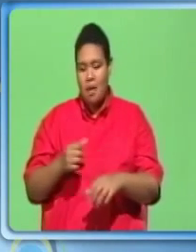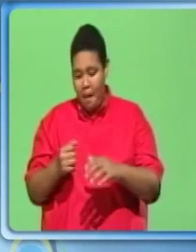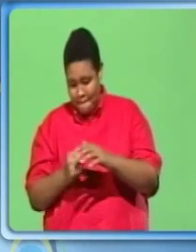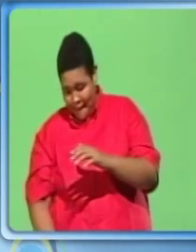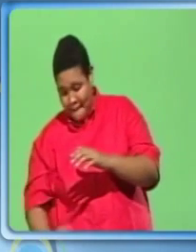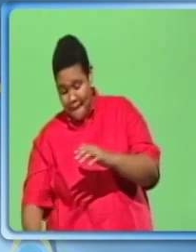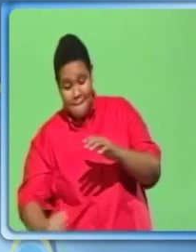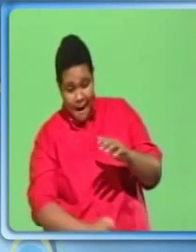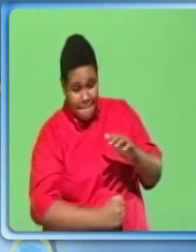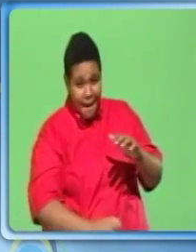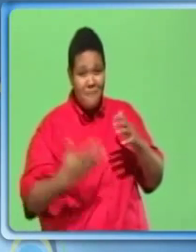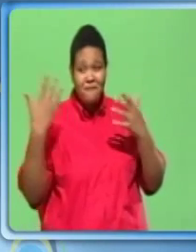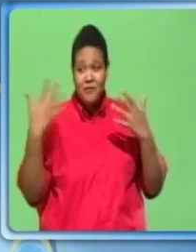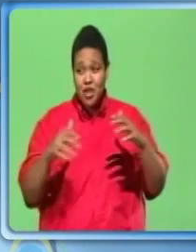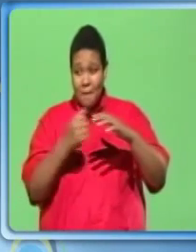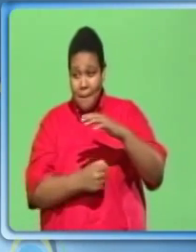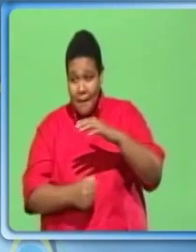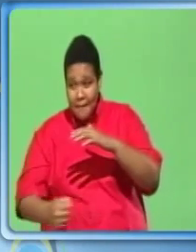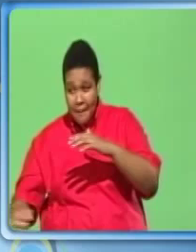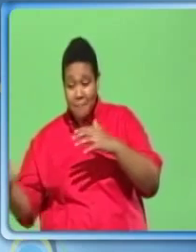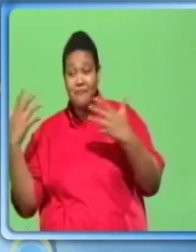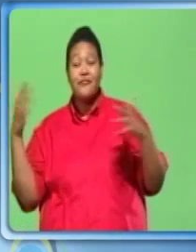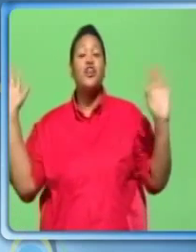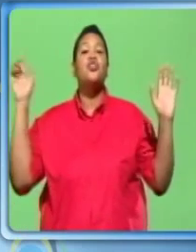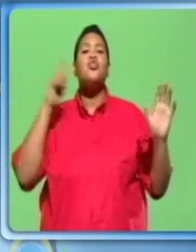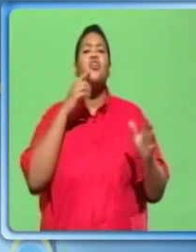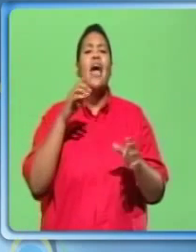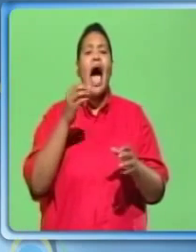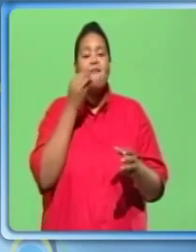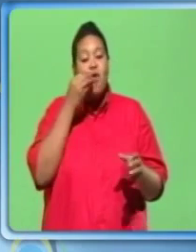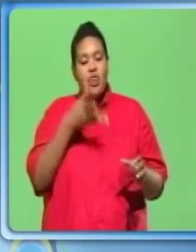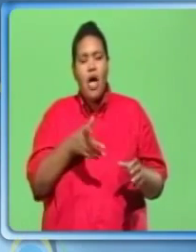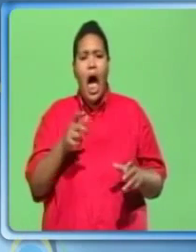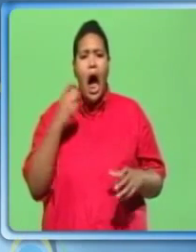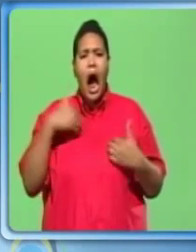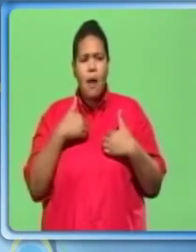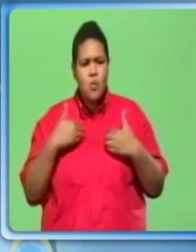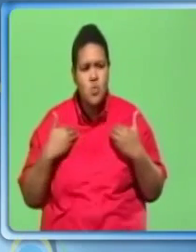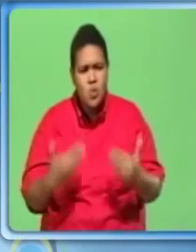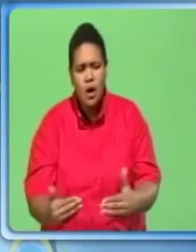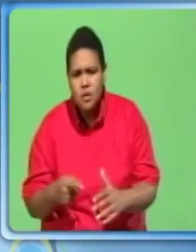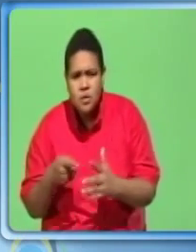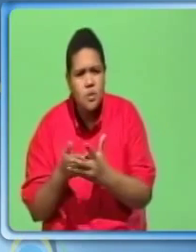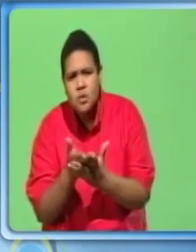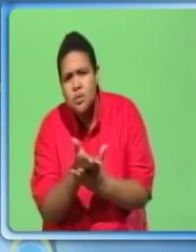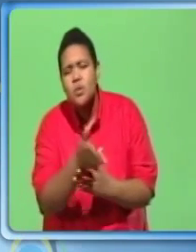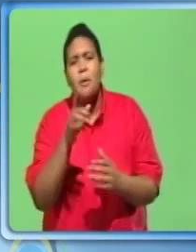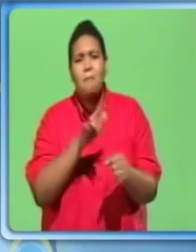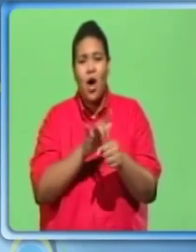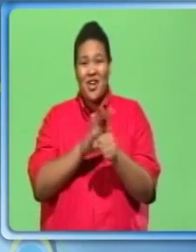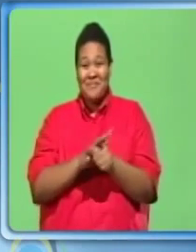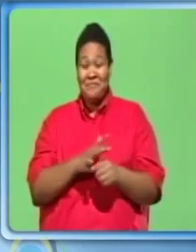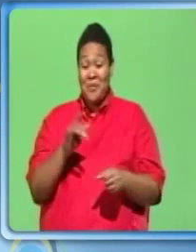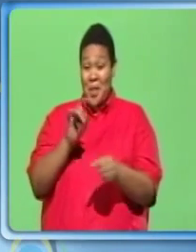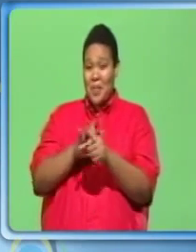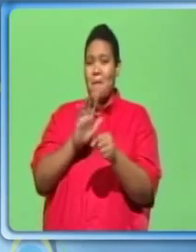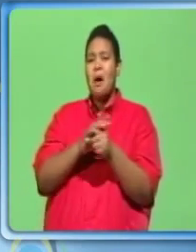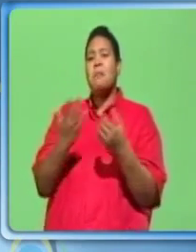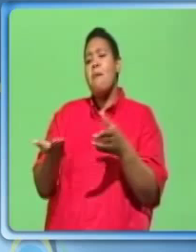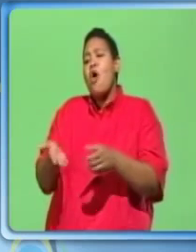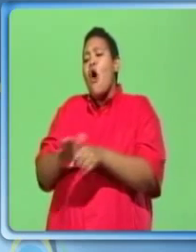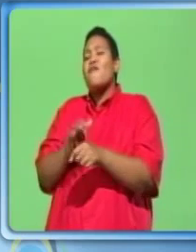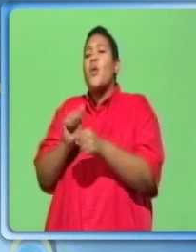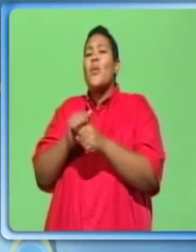level, containing food to attract animals. The opening of the bottle may be covered